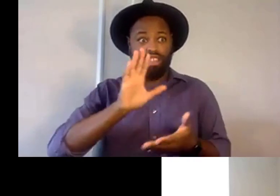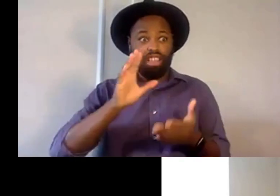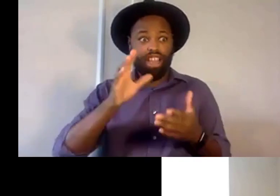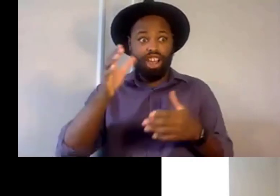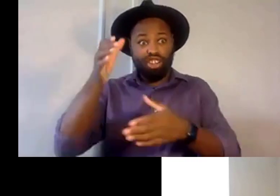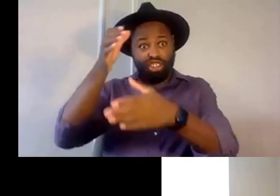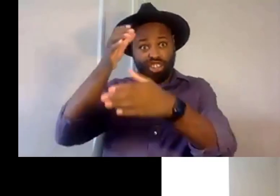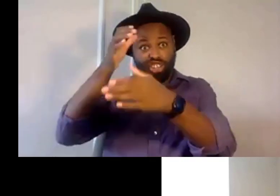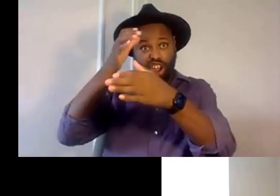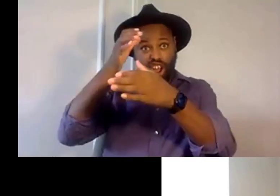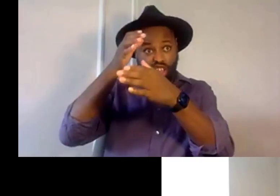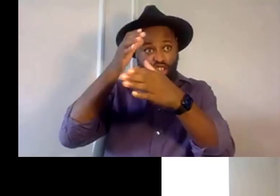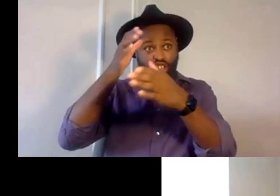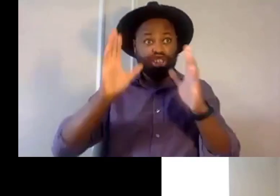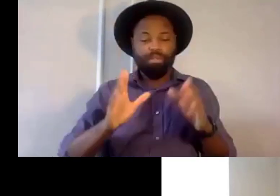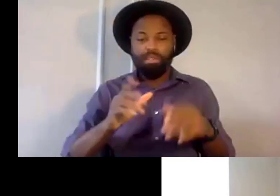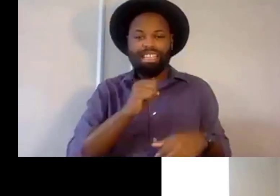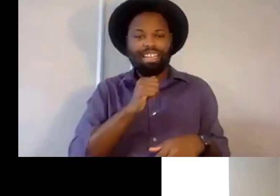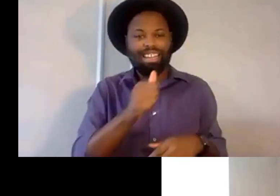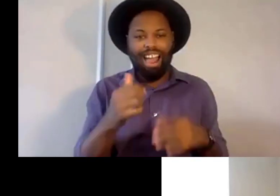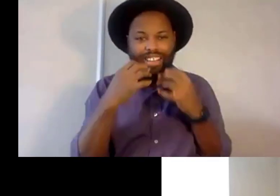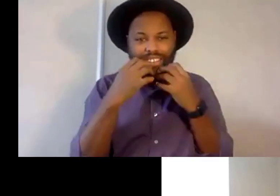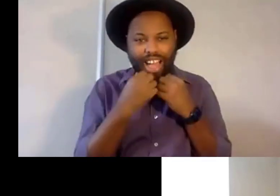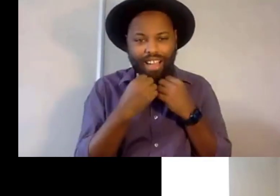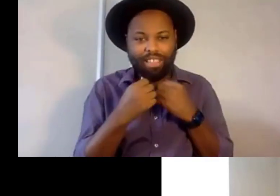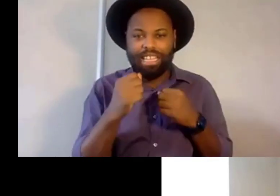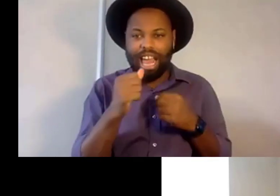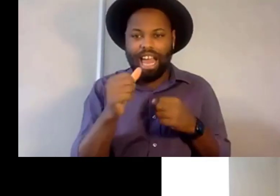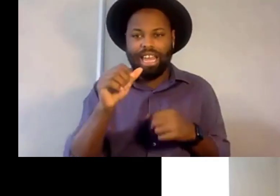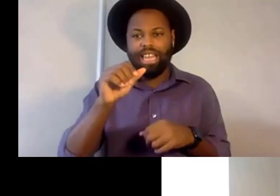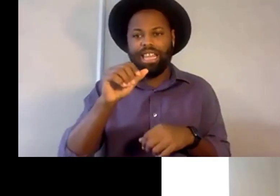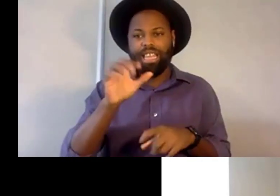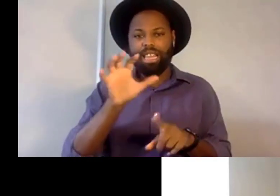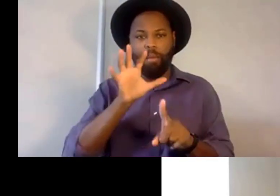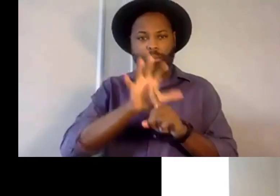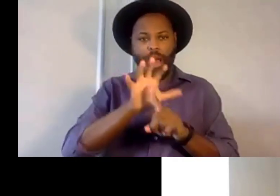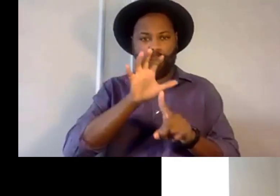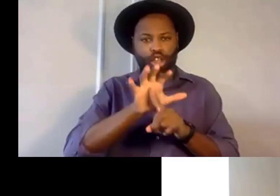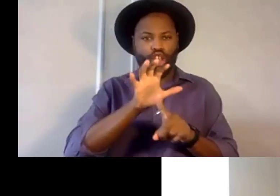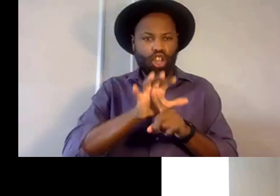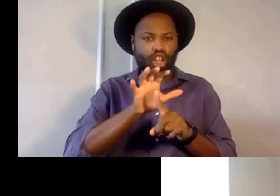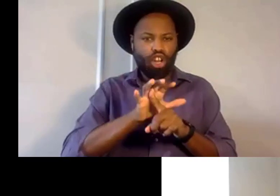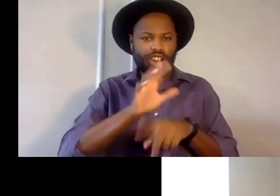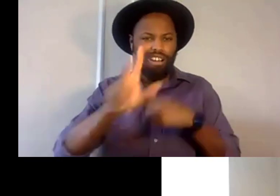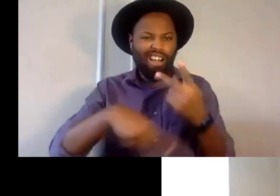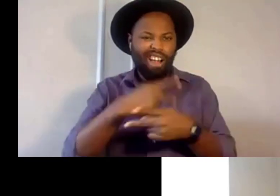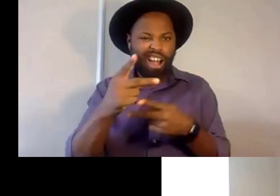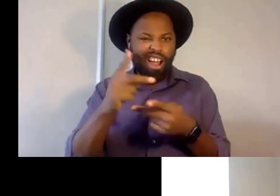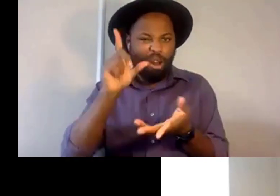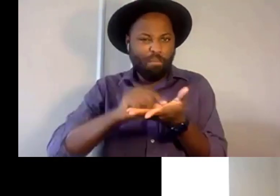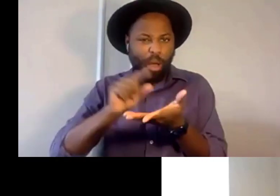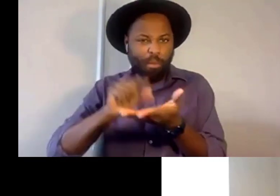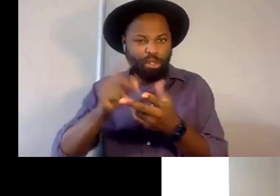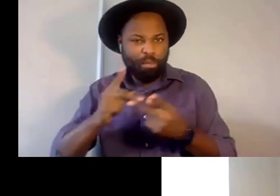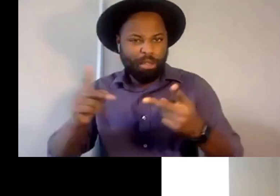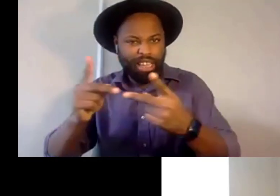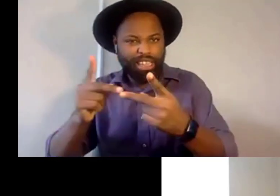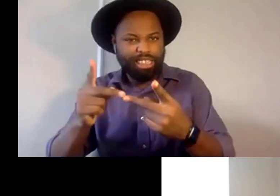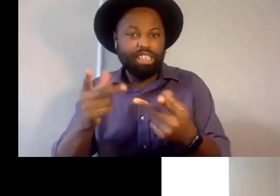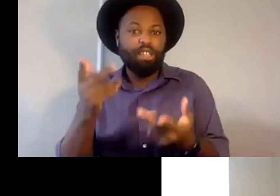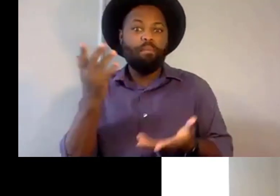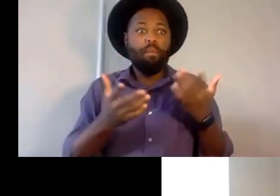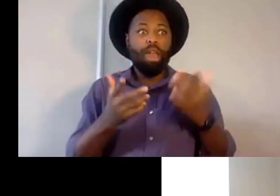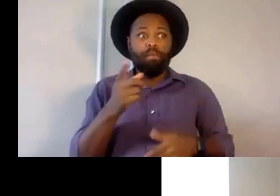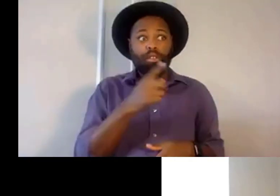valued because it's not in maybe like the mainstream kinds of places. And so that would be something that you could maybe review,